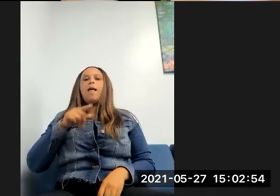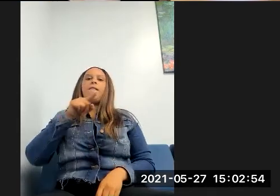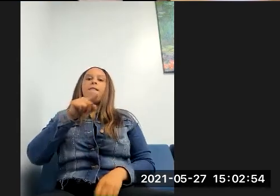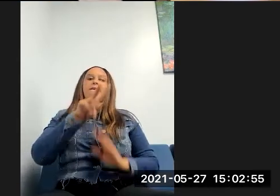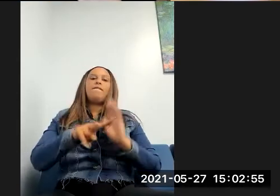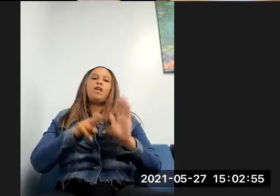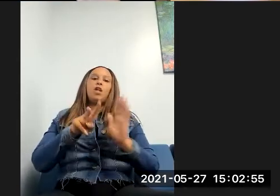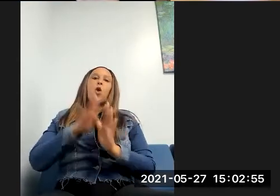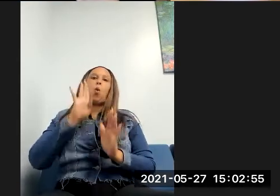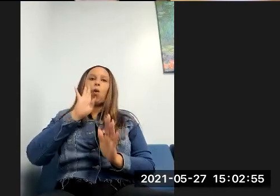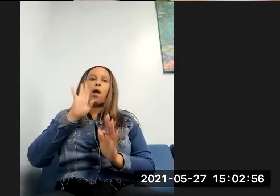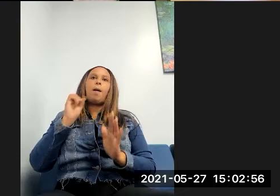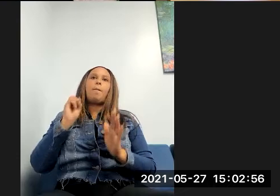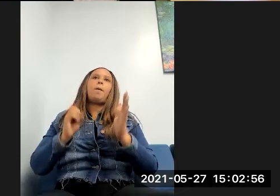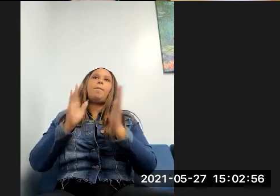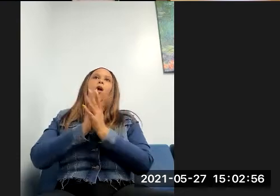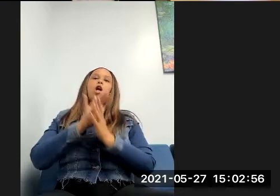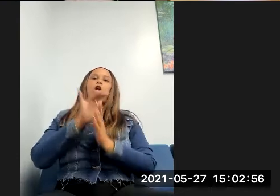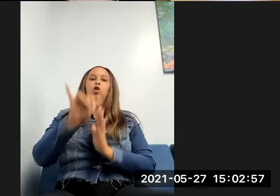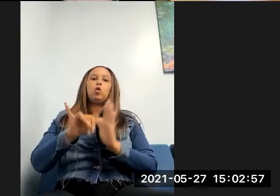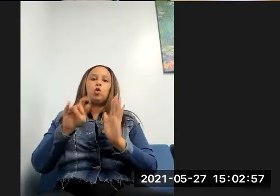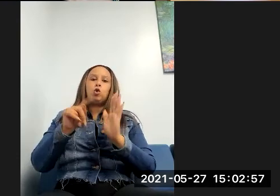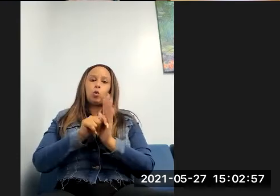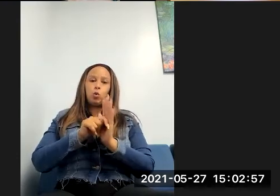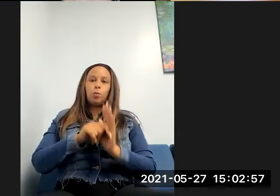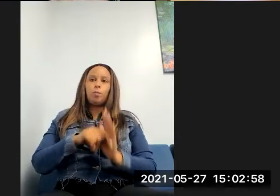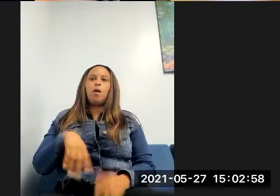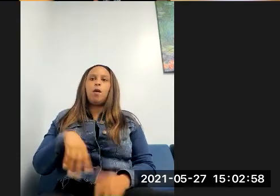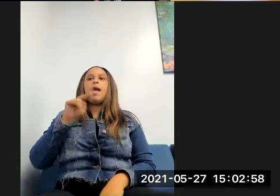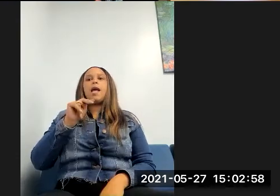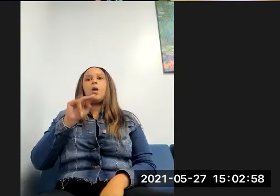YouTube channel, NYC Spinal.